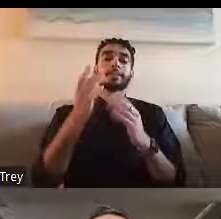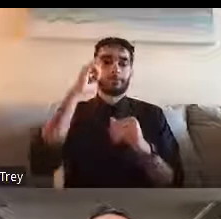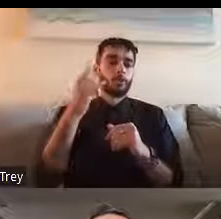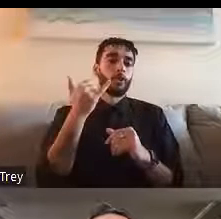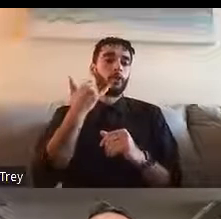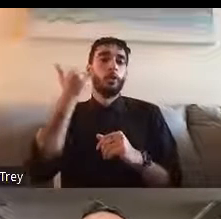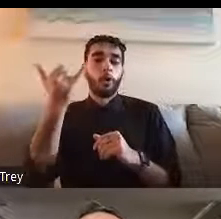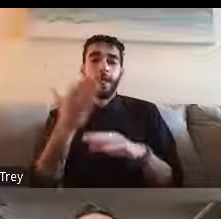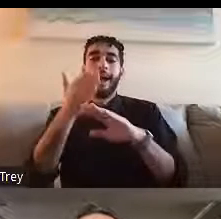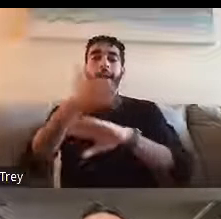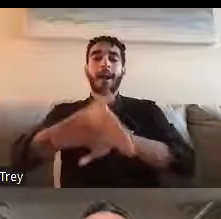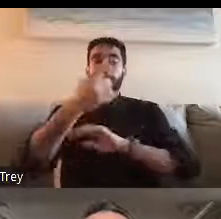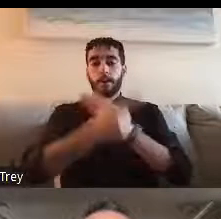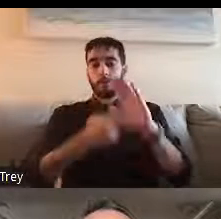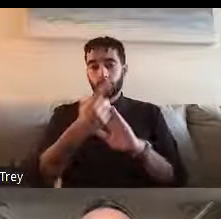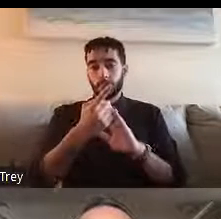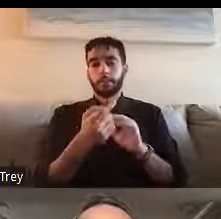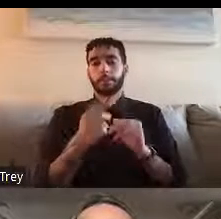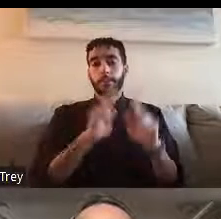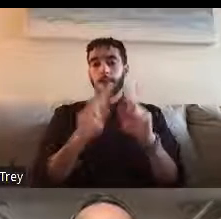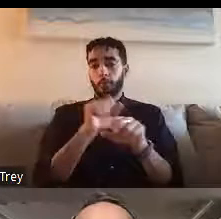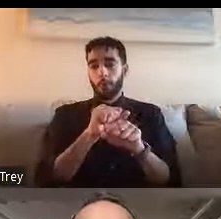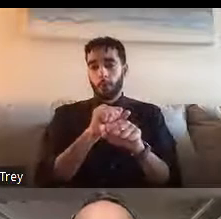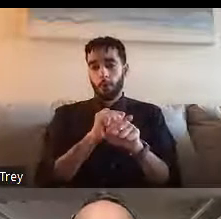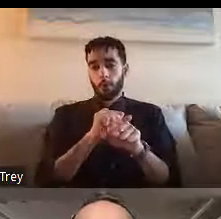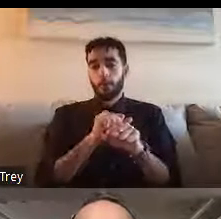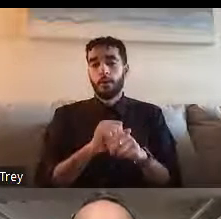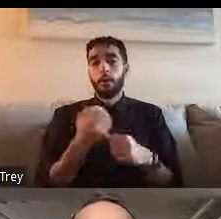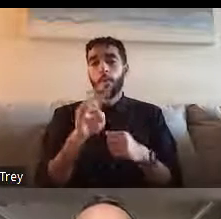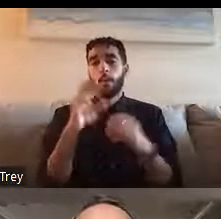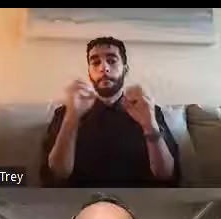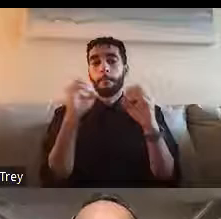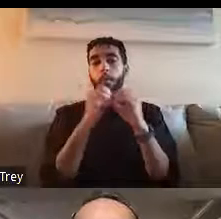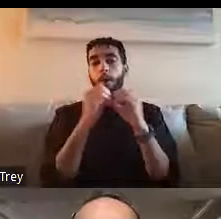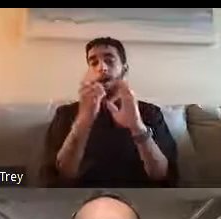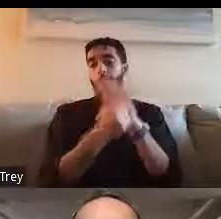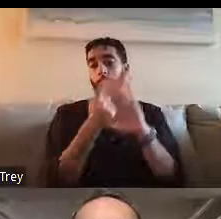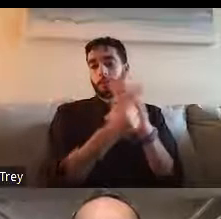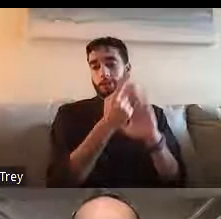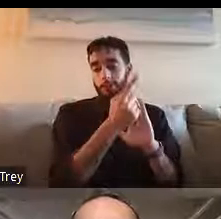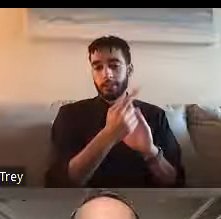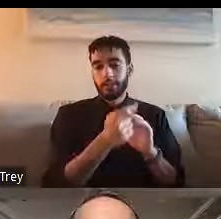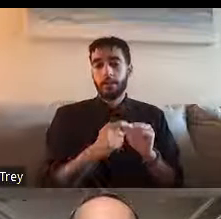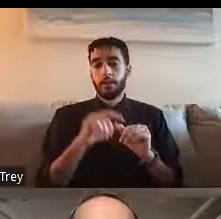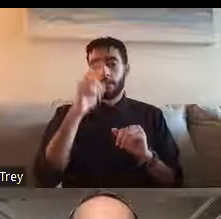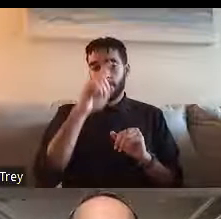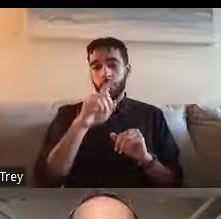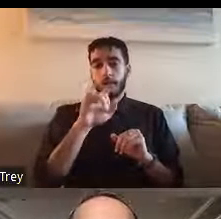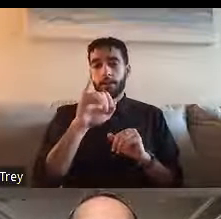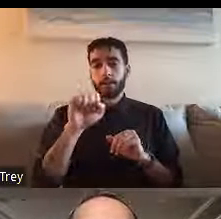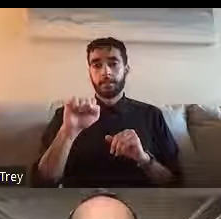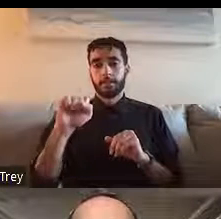hours people work, and giving more hours for IHSS.